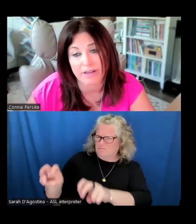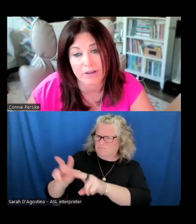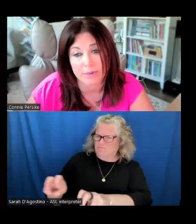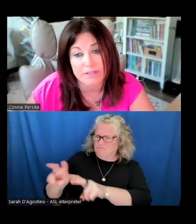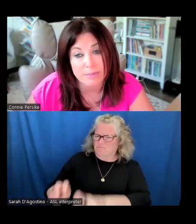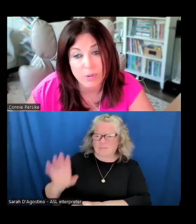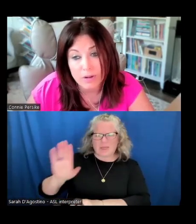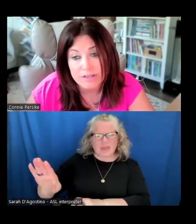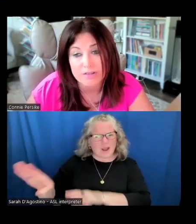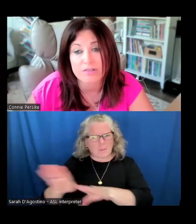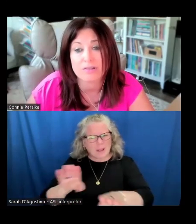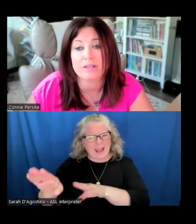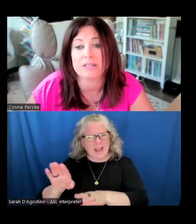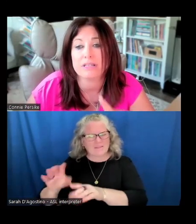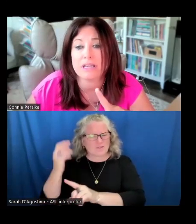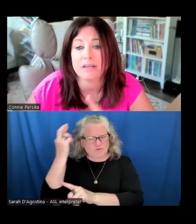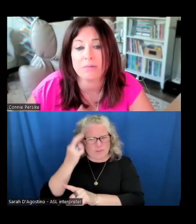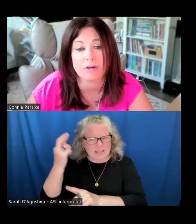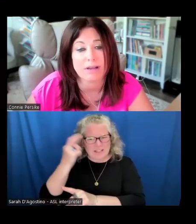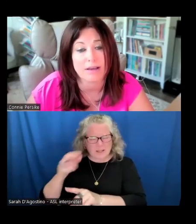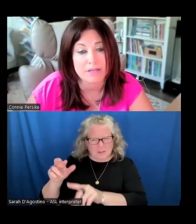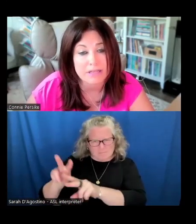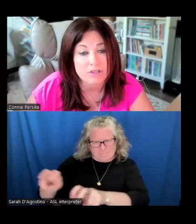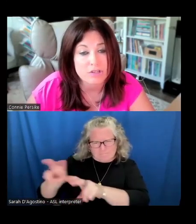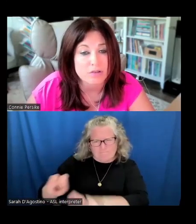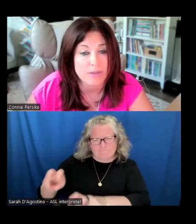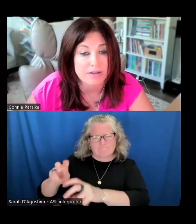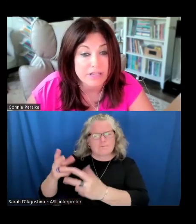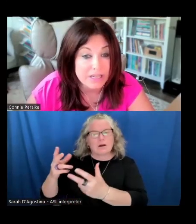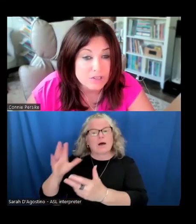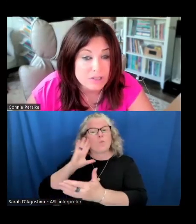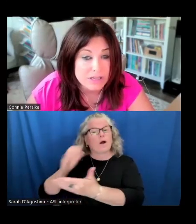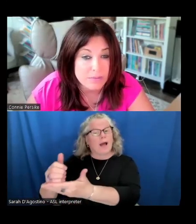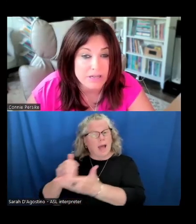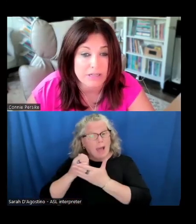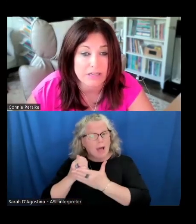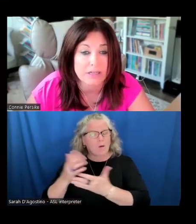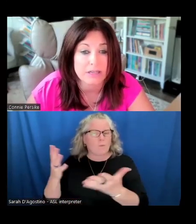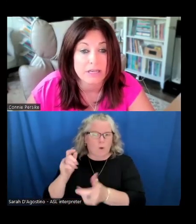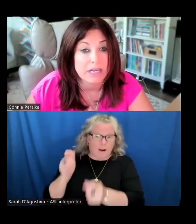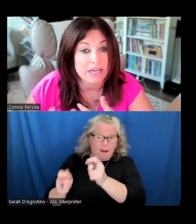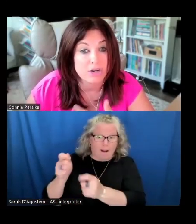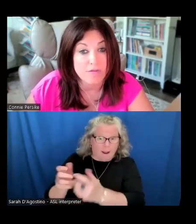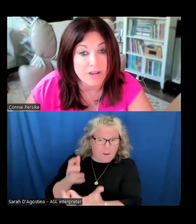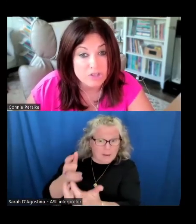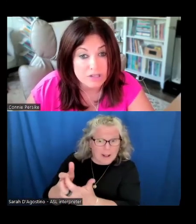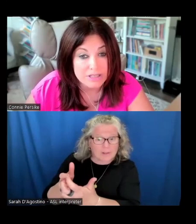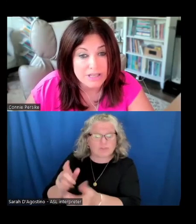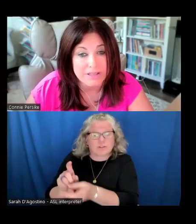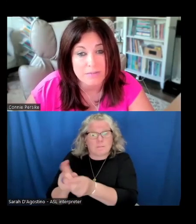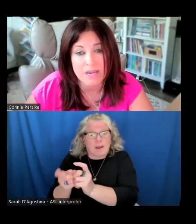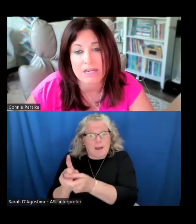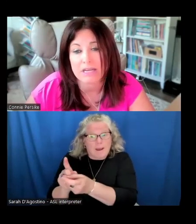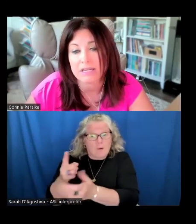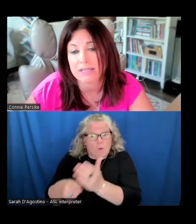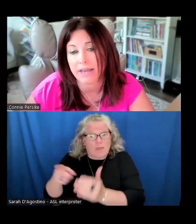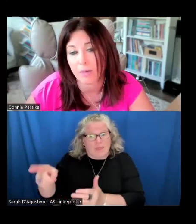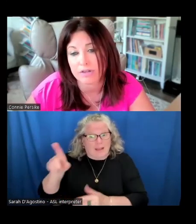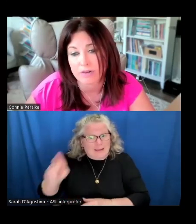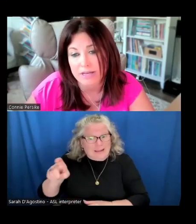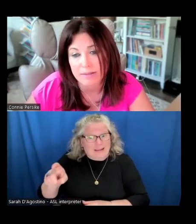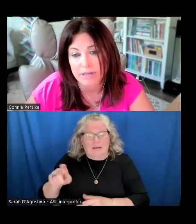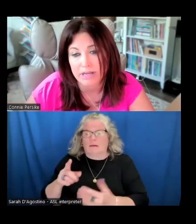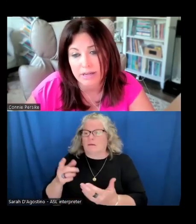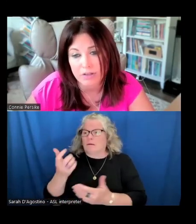us find out what supports our students need, what accommodations or modifications they might need, interventions that they may need to